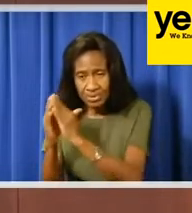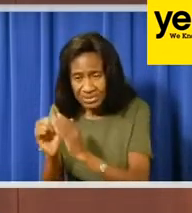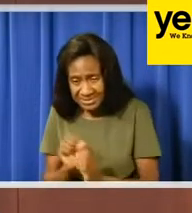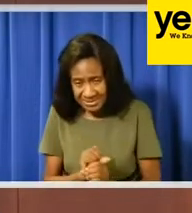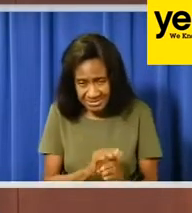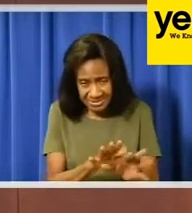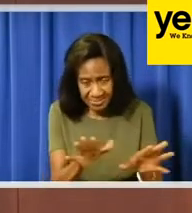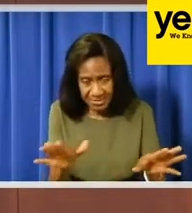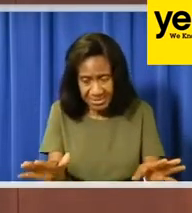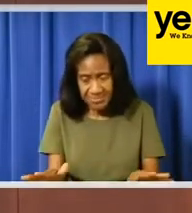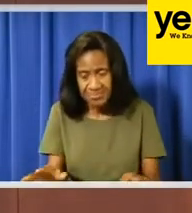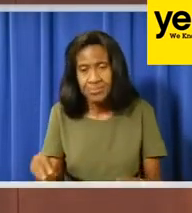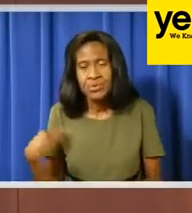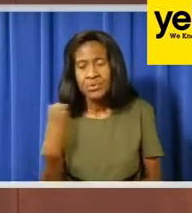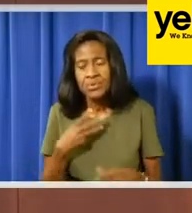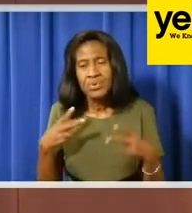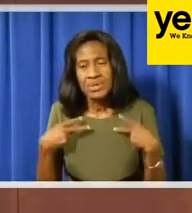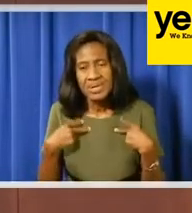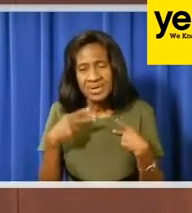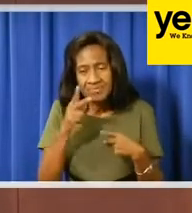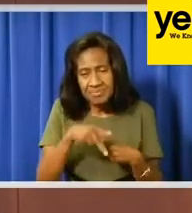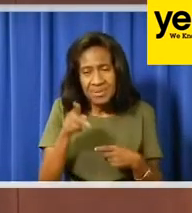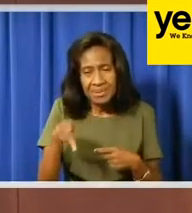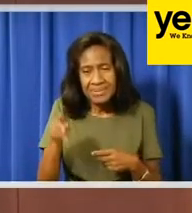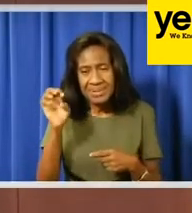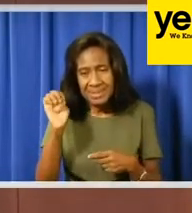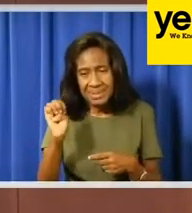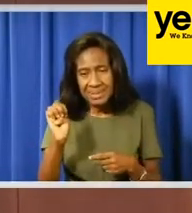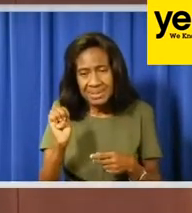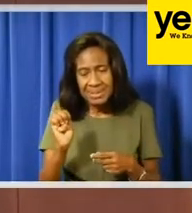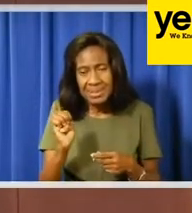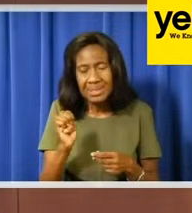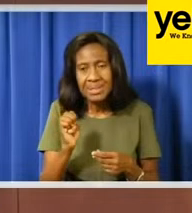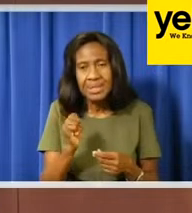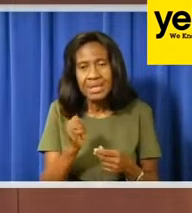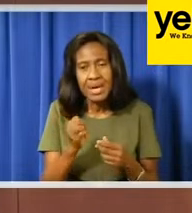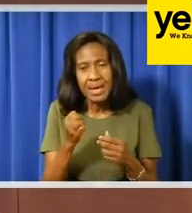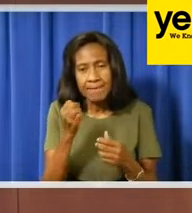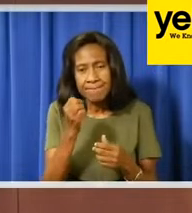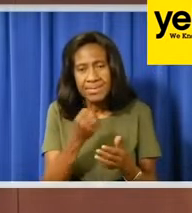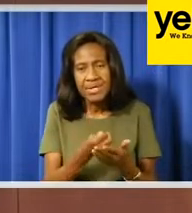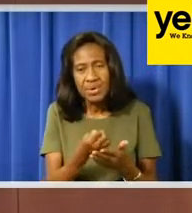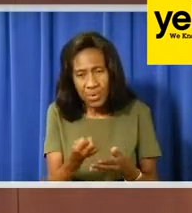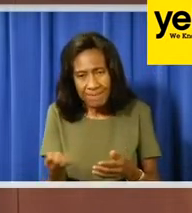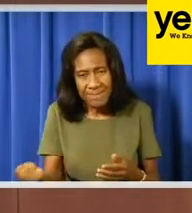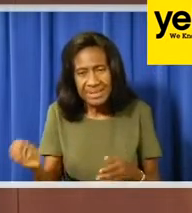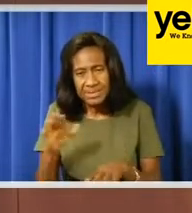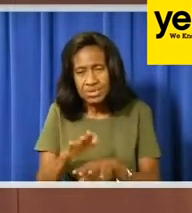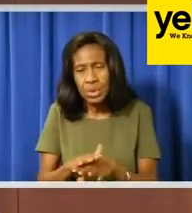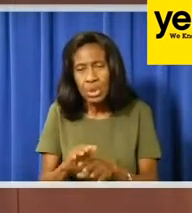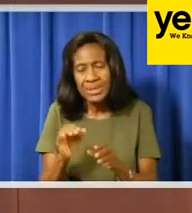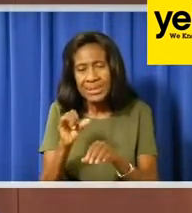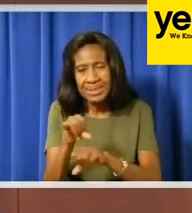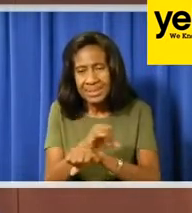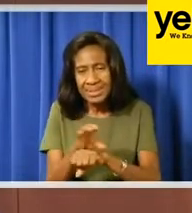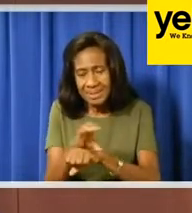requirement equipment on island, not only at the HSA, but island-wide to face an increased number of cases of